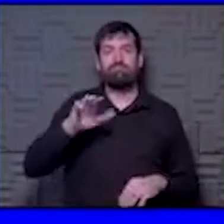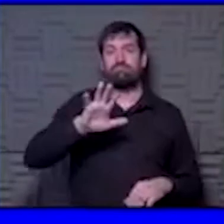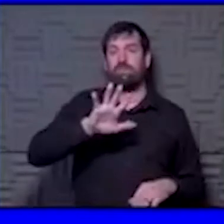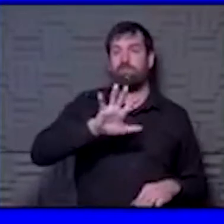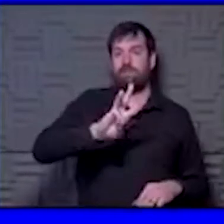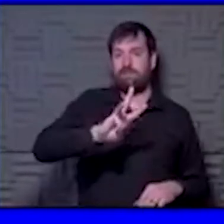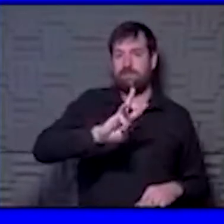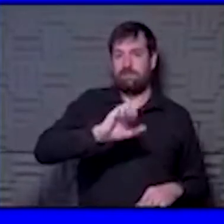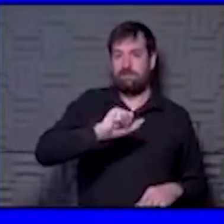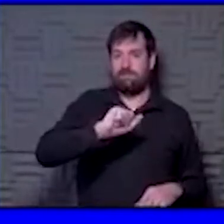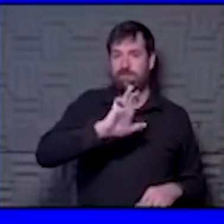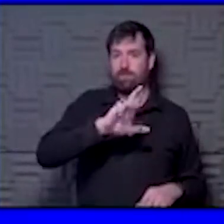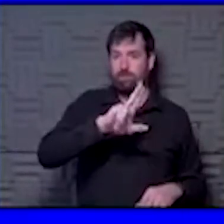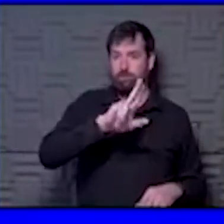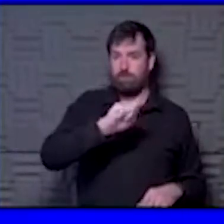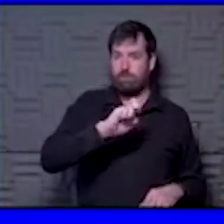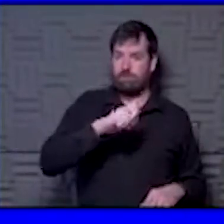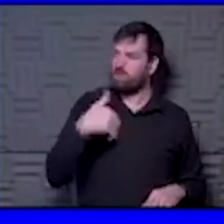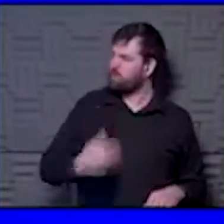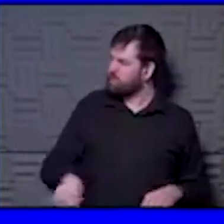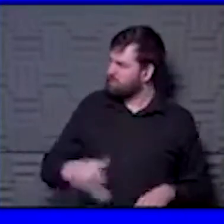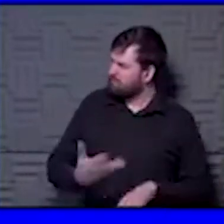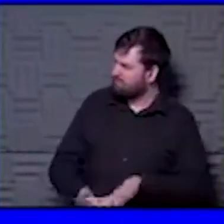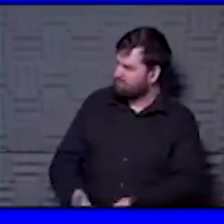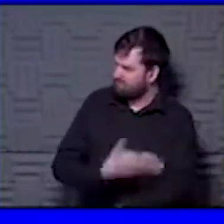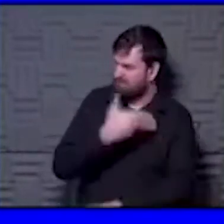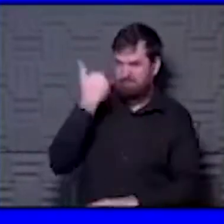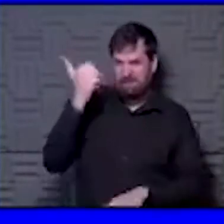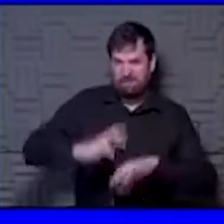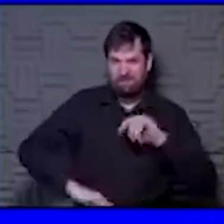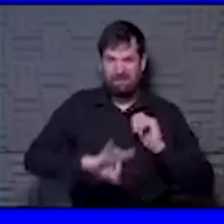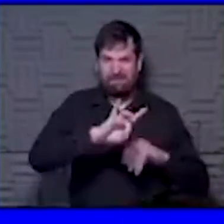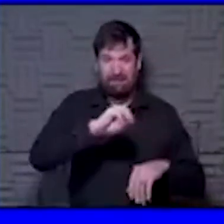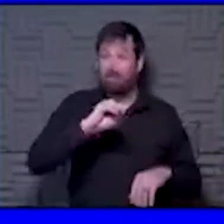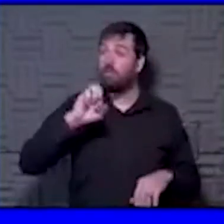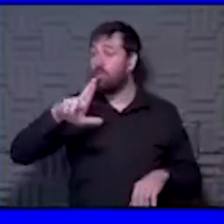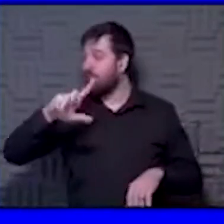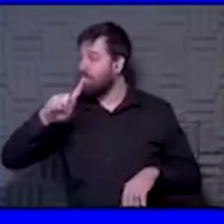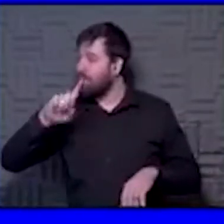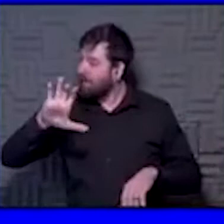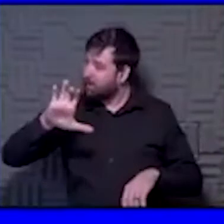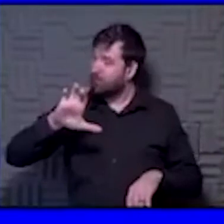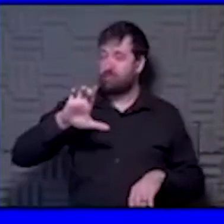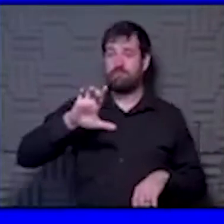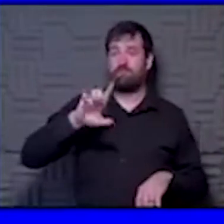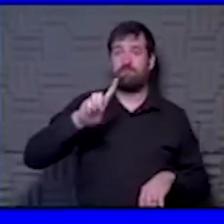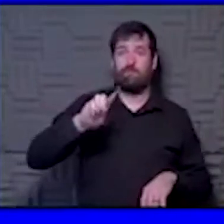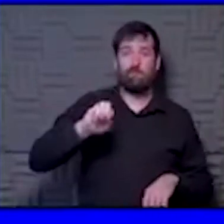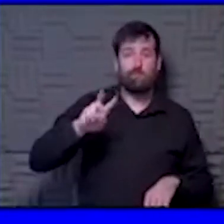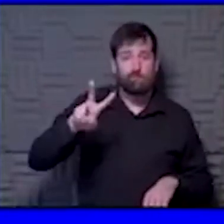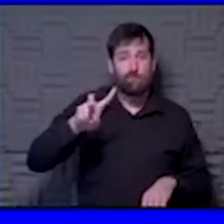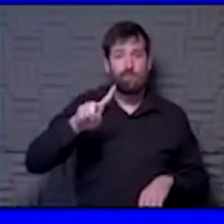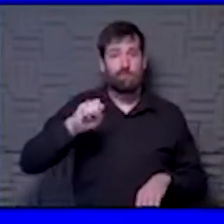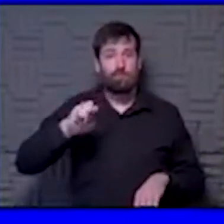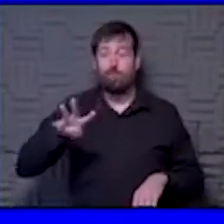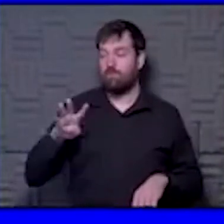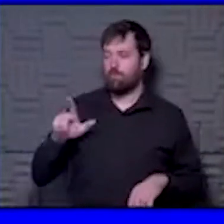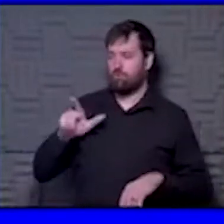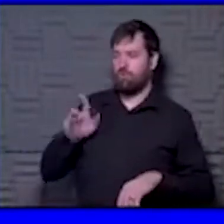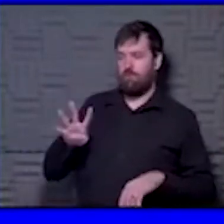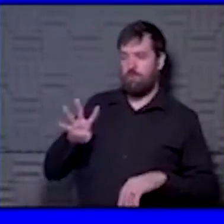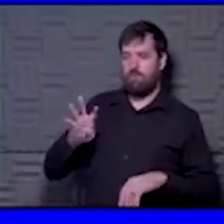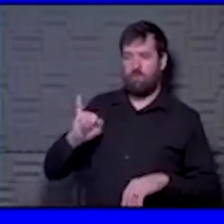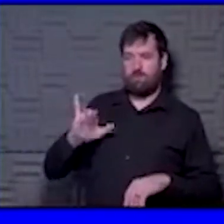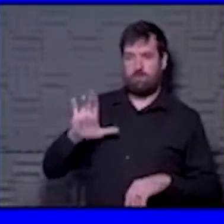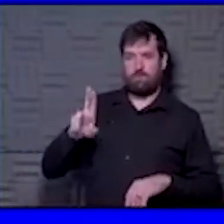56 acute infections in the hospital. Really much better than 80. Yeah. Or the 100, 102, 104. 24 in the ICU,